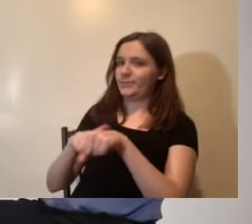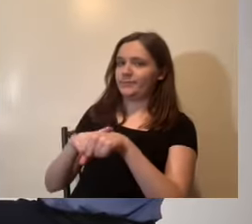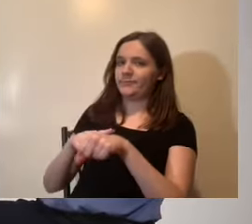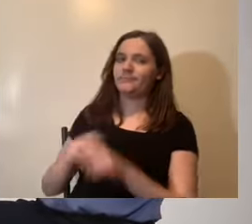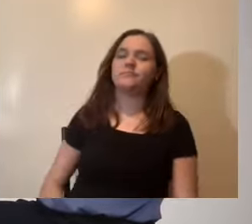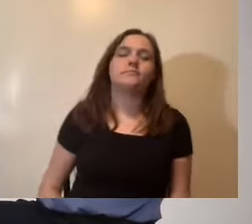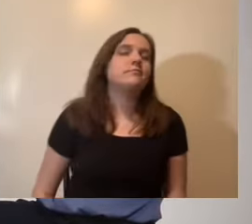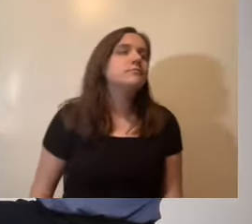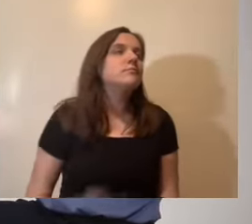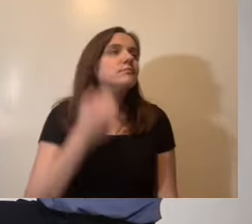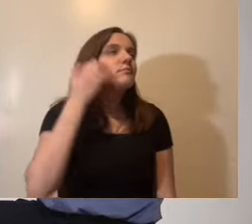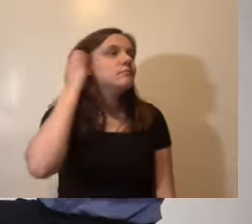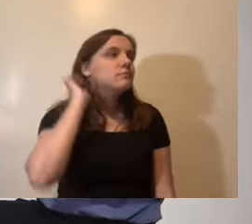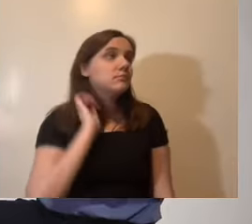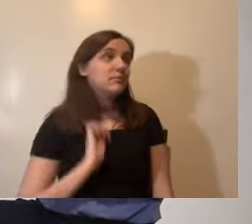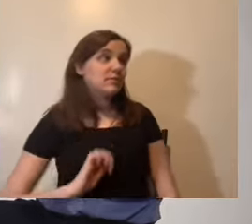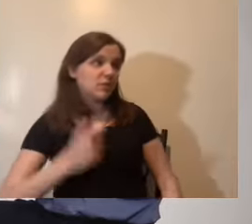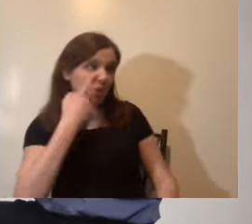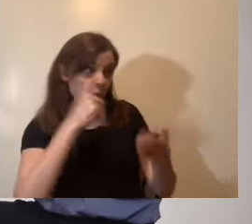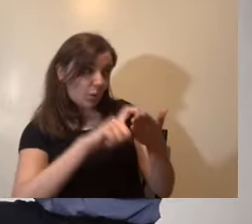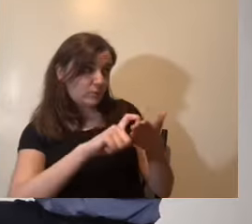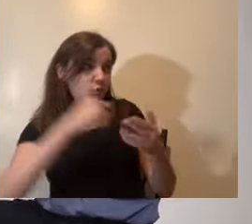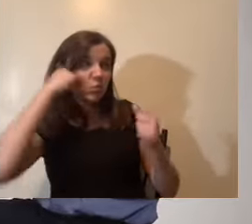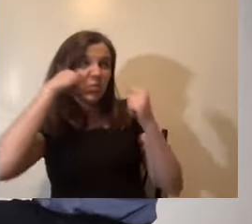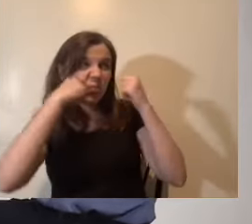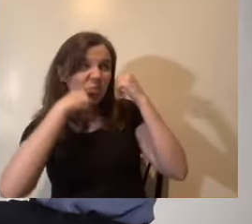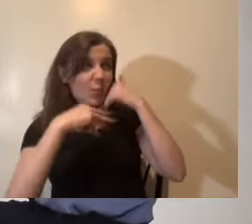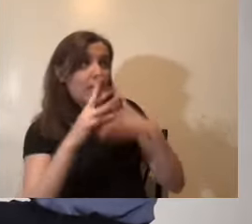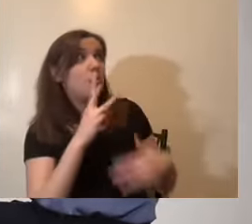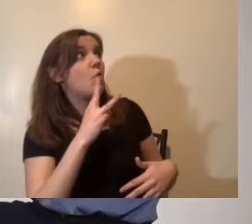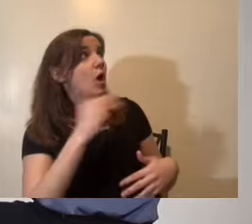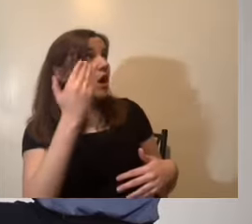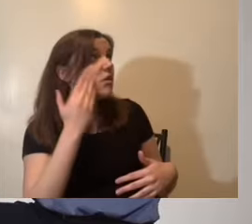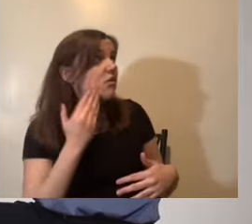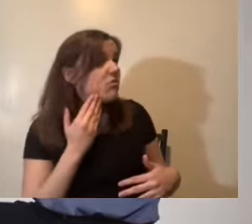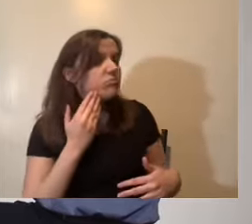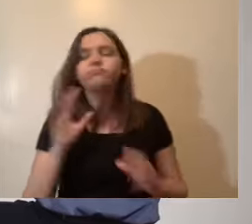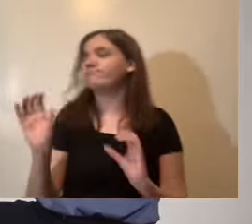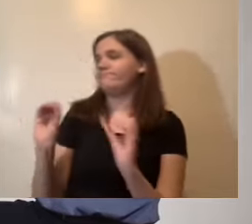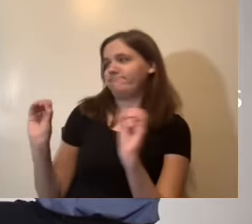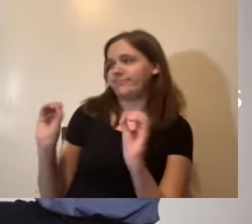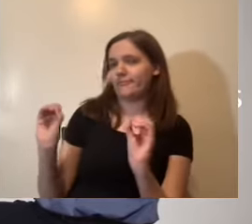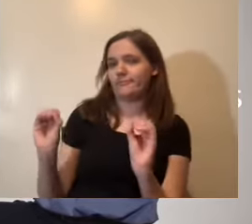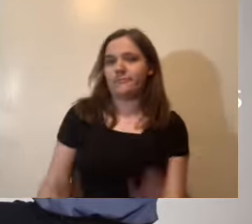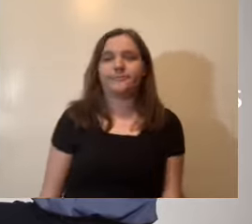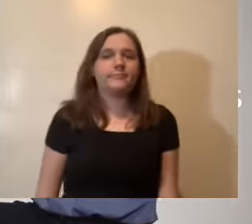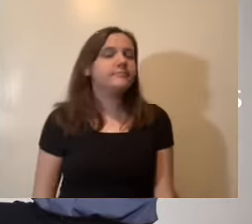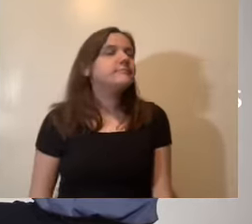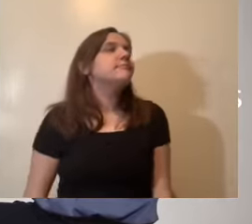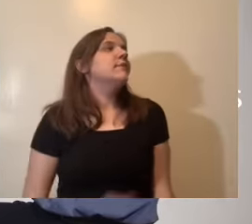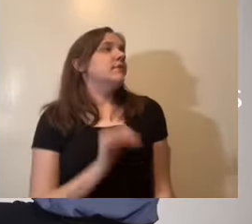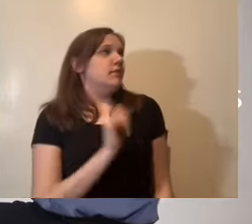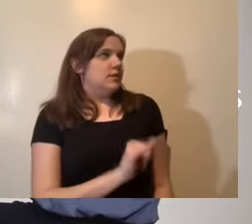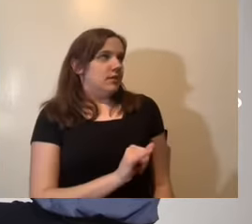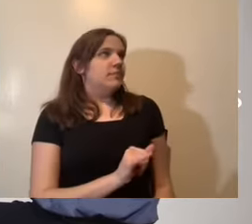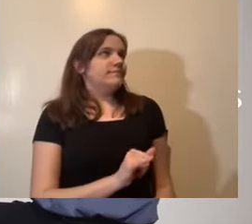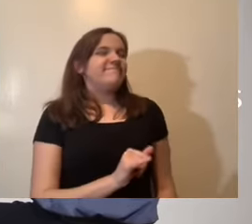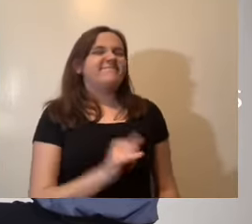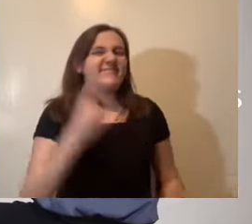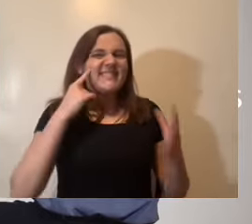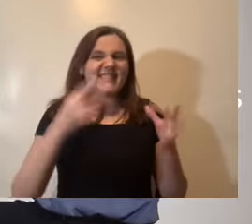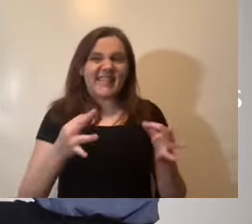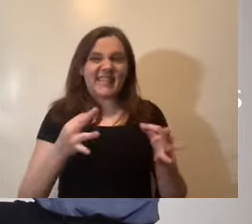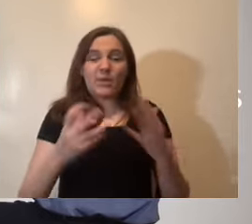skin wet? Is she sweating? Anything like that? No, normal. Okay. So I'm going to go ahead and make this a priority patient.